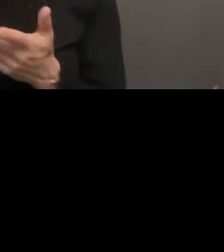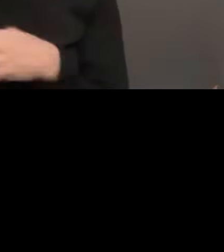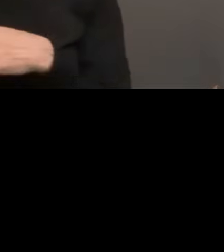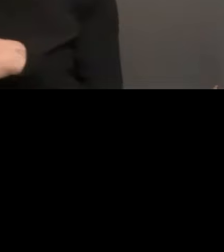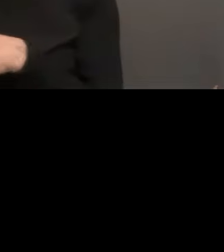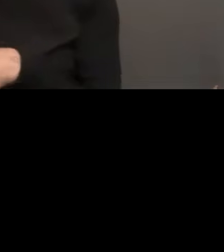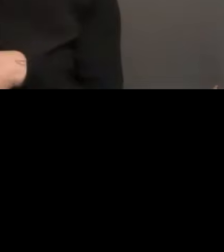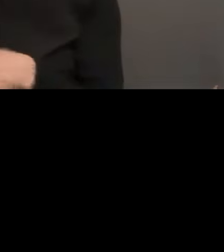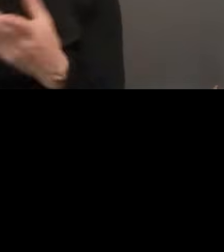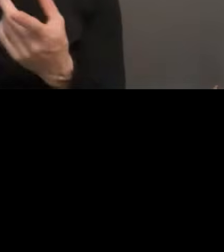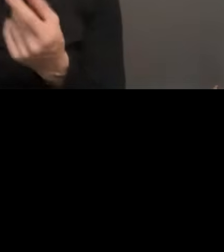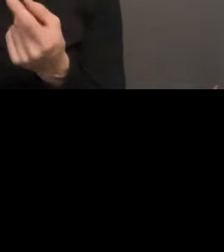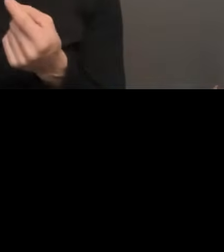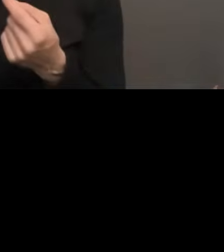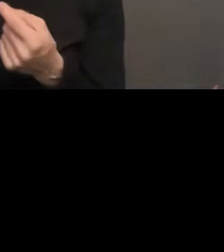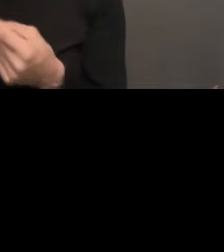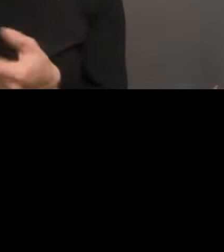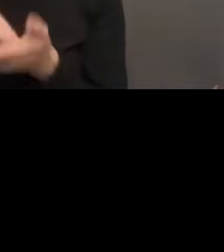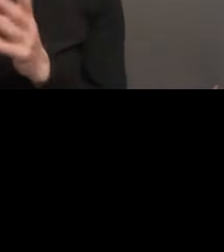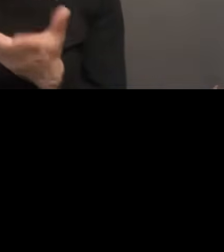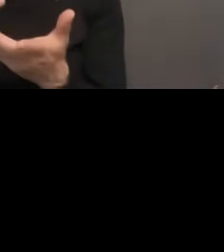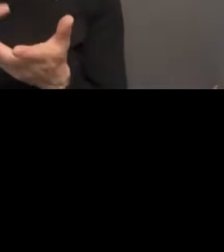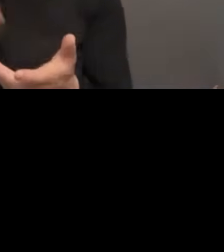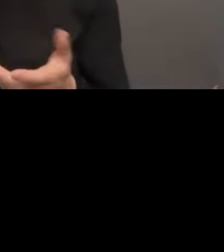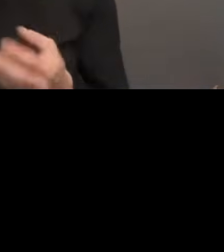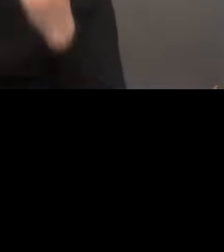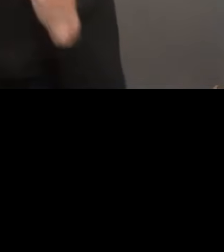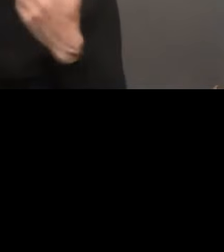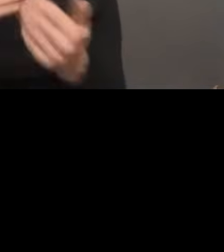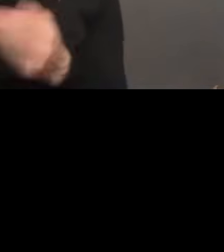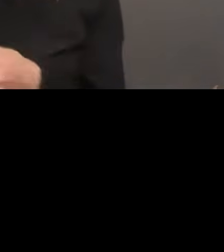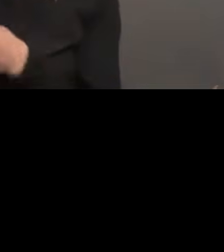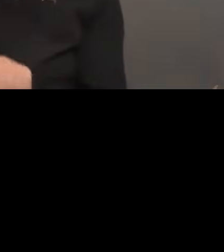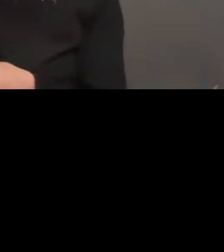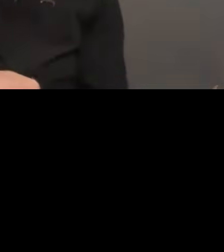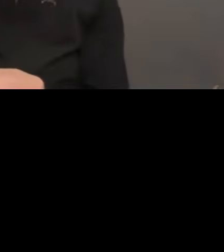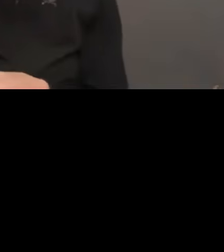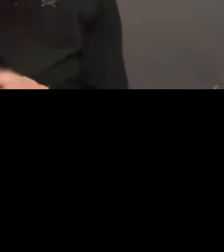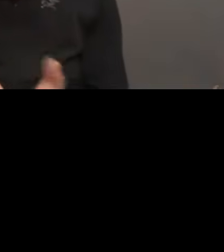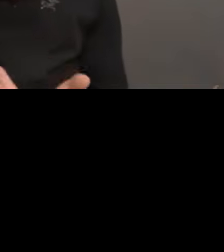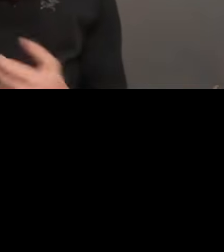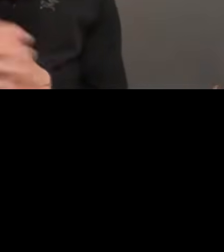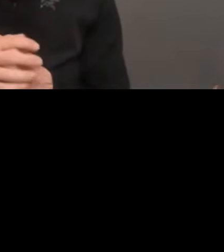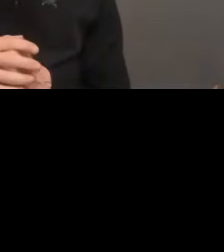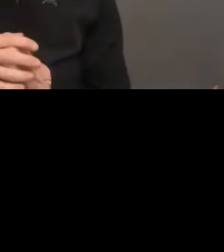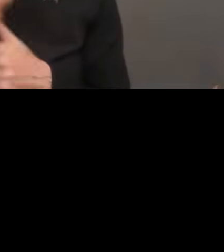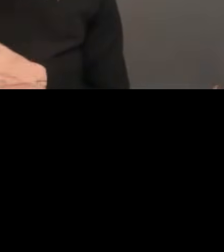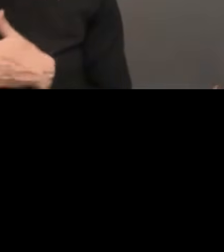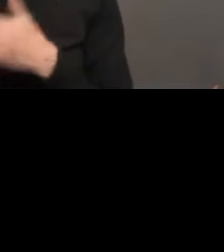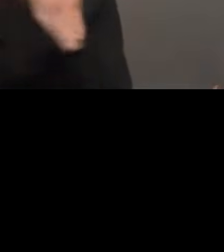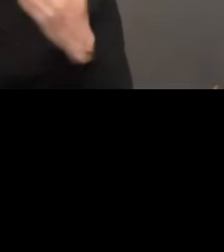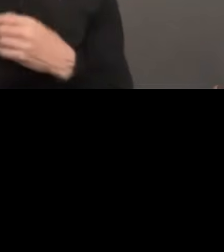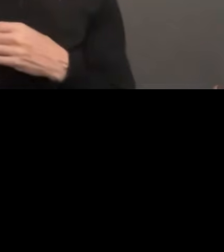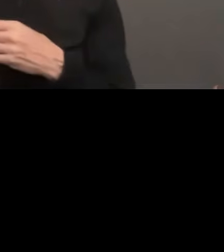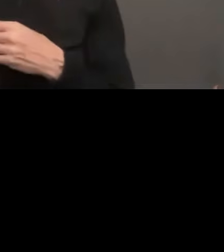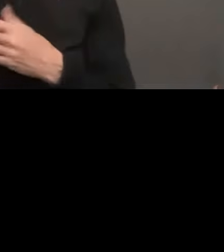the contents were intended to be consumed by the crew, and some of those